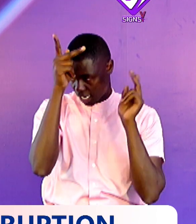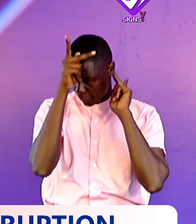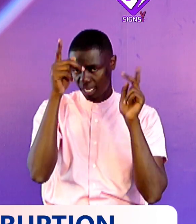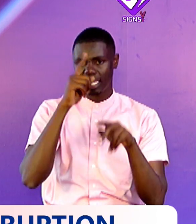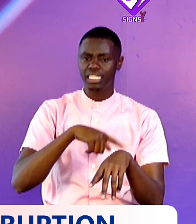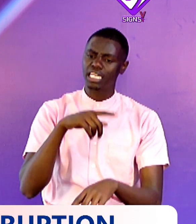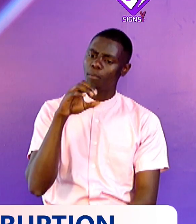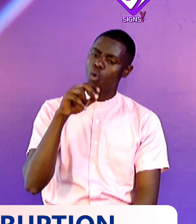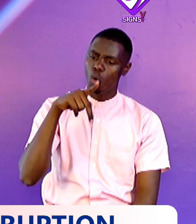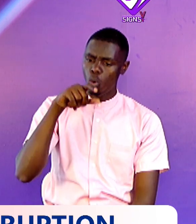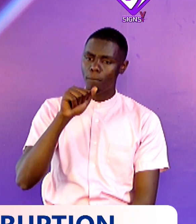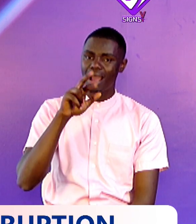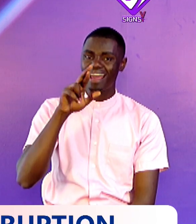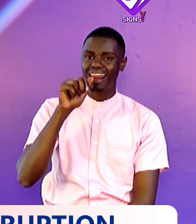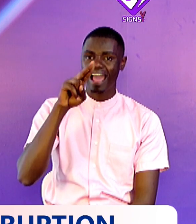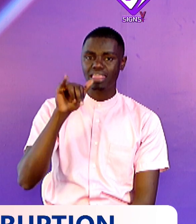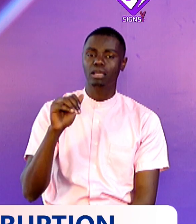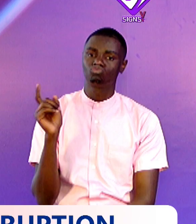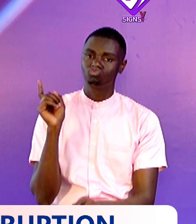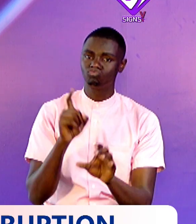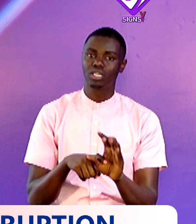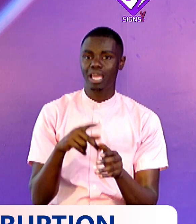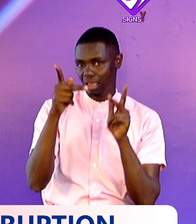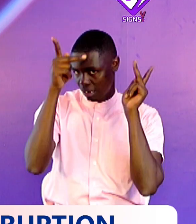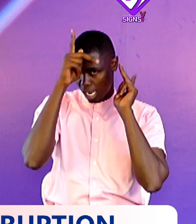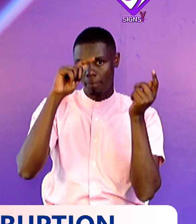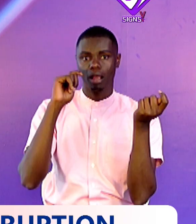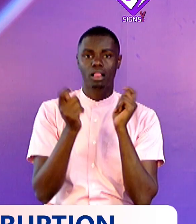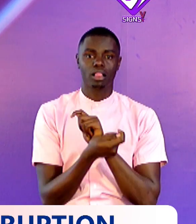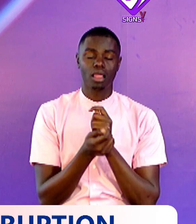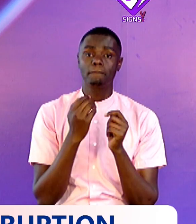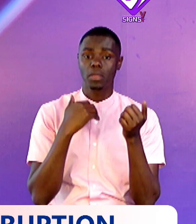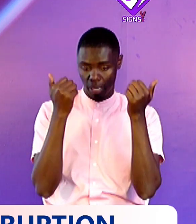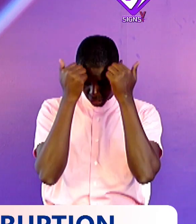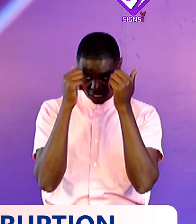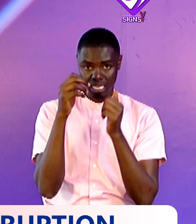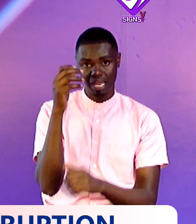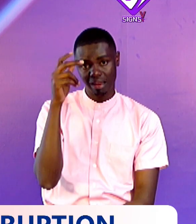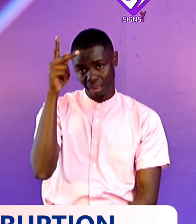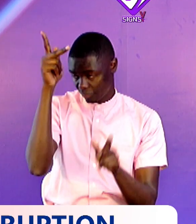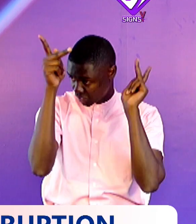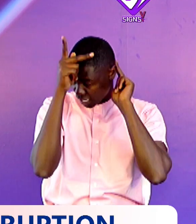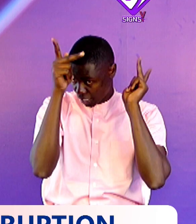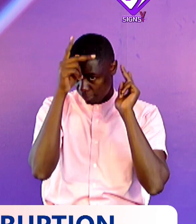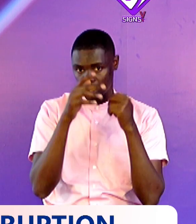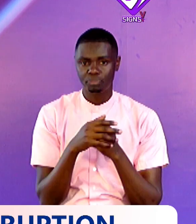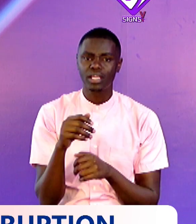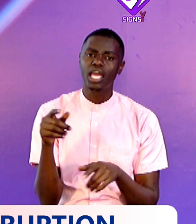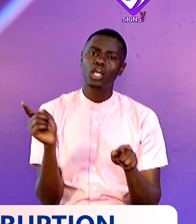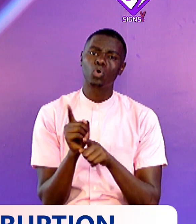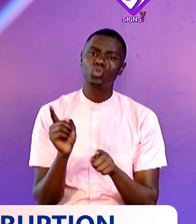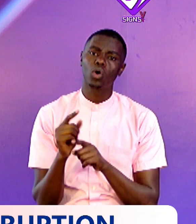Oparanya came in, Kakamega just changed. Have you been to Kakamega? Yes, I studied in Kakamega. I was at Masinde Muliro University. There's also an argument